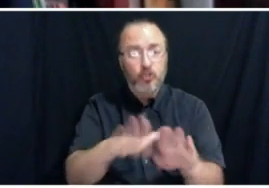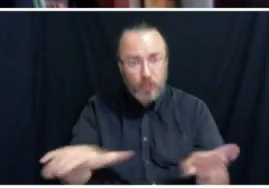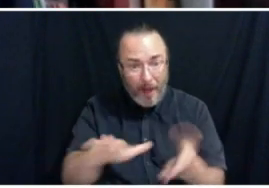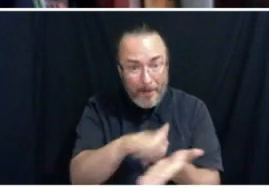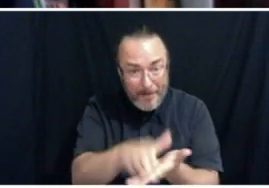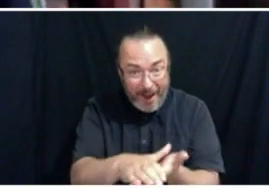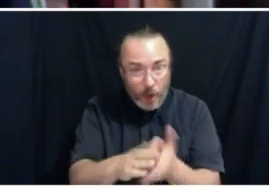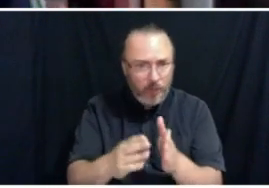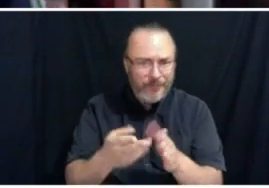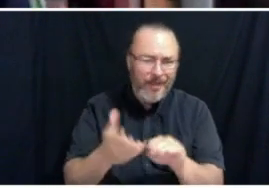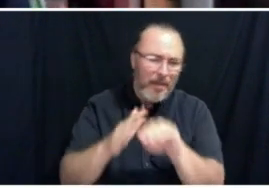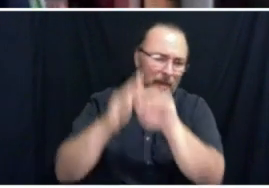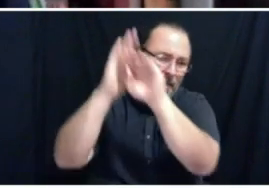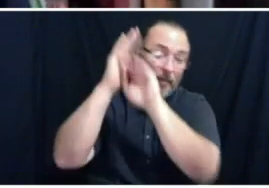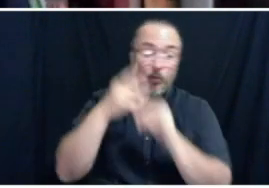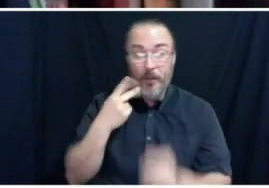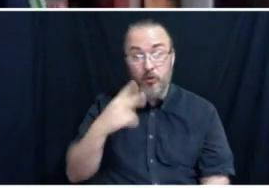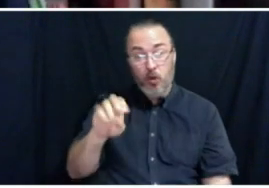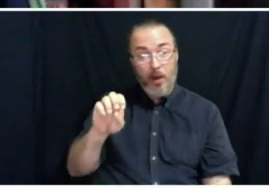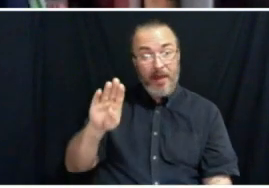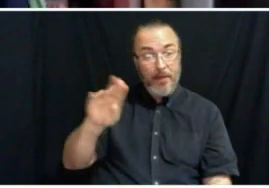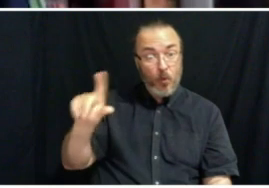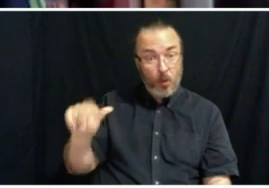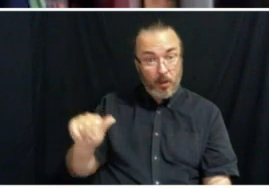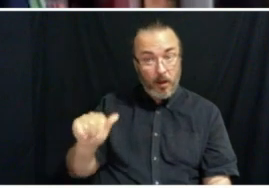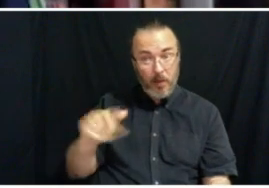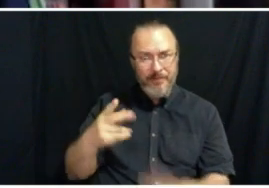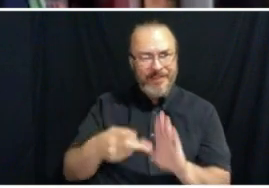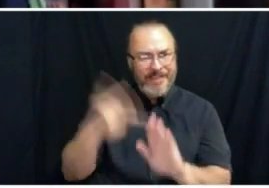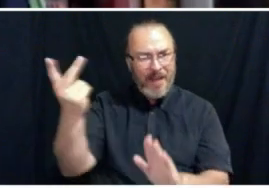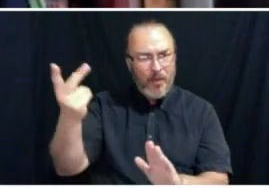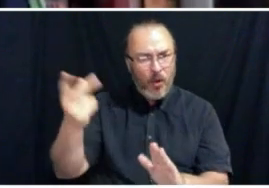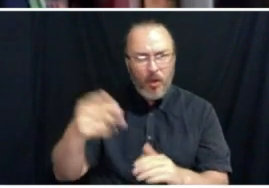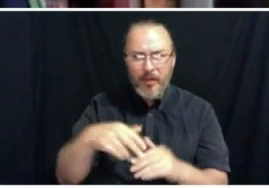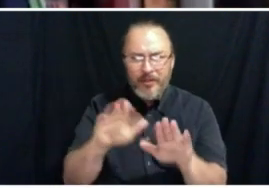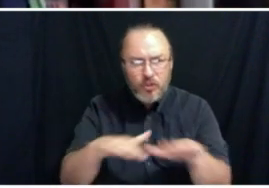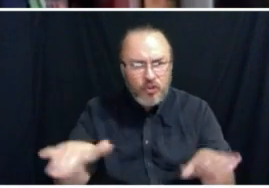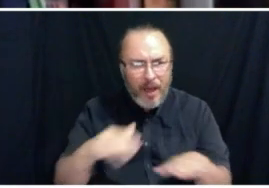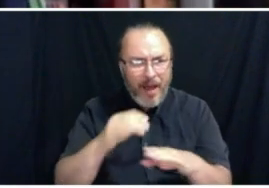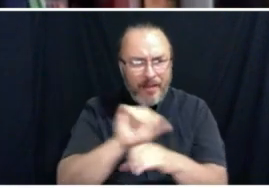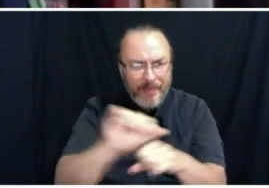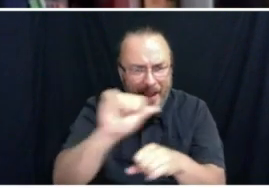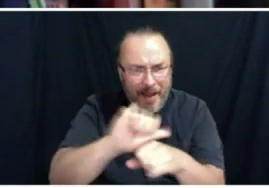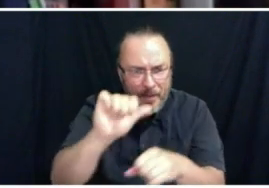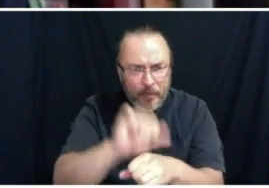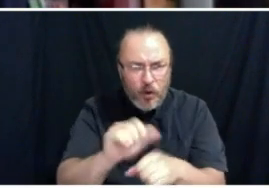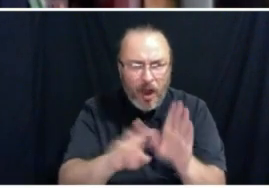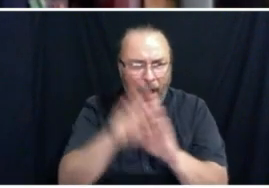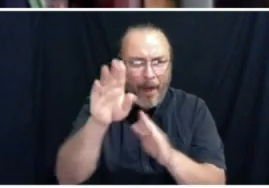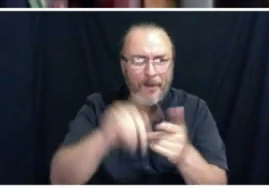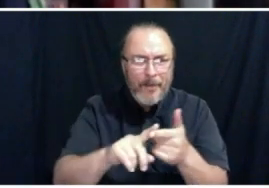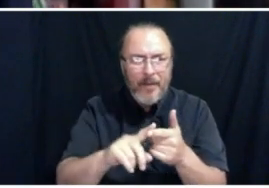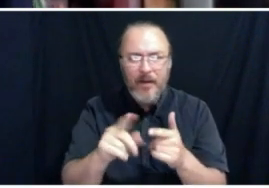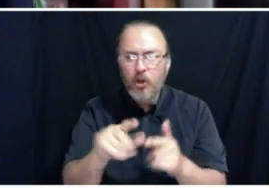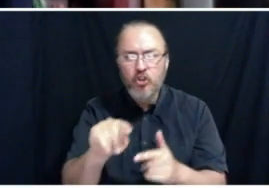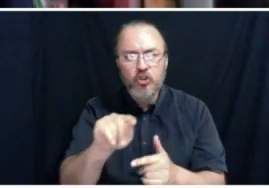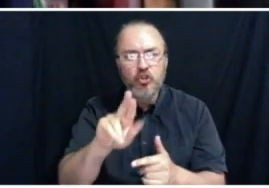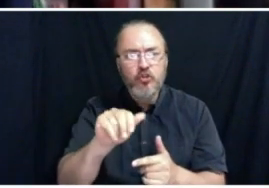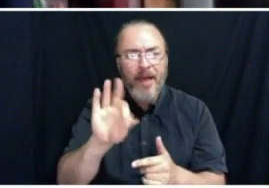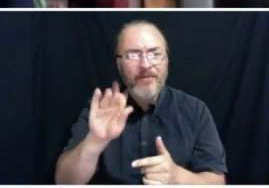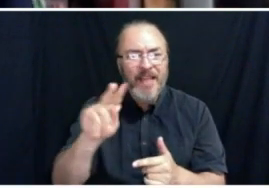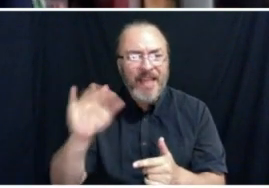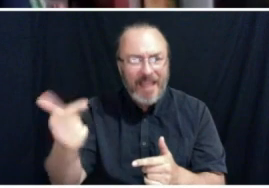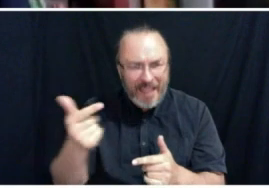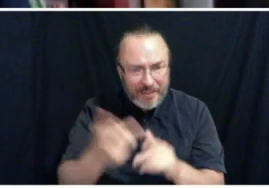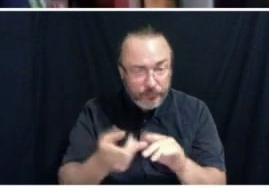in the Ebola epidemic, it doubled in Sierra Leone, child labor likely to rise, child trafficking, and of course,